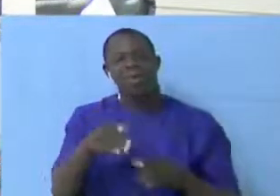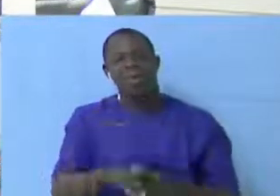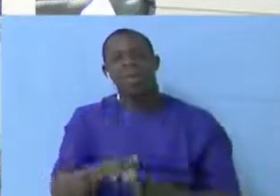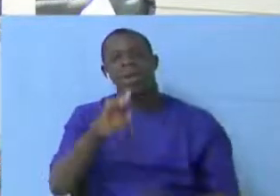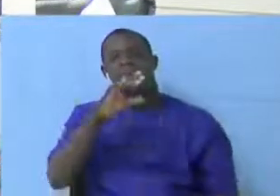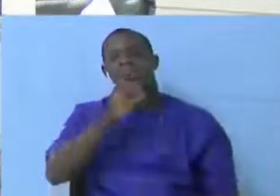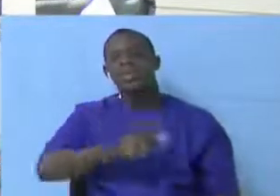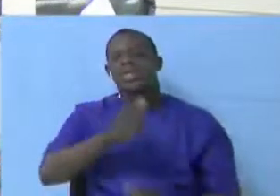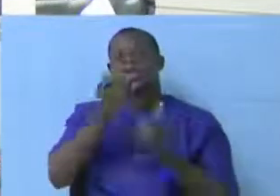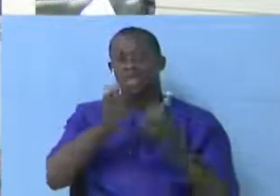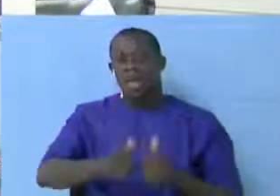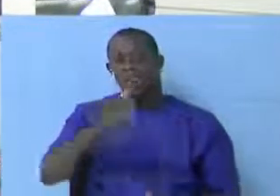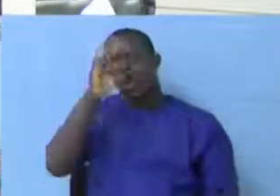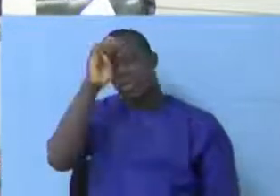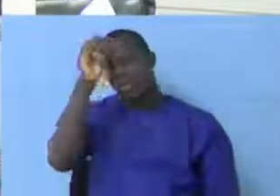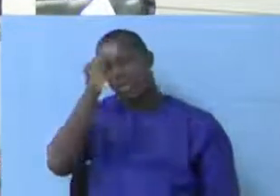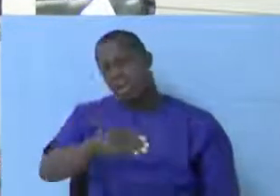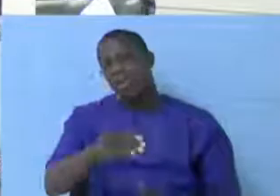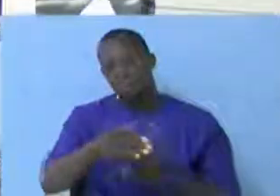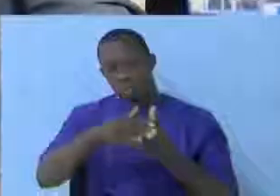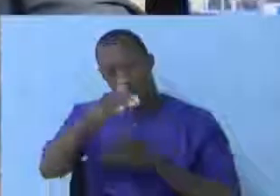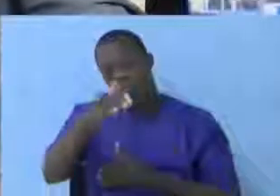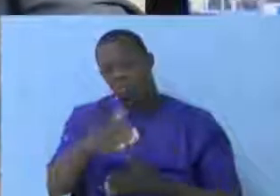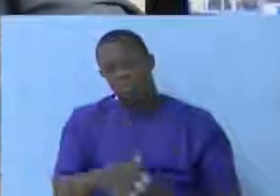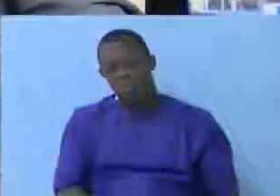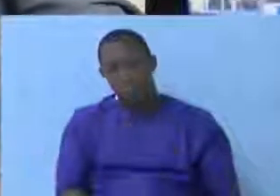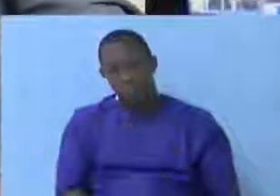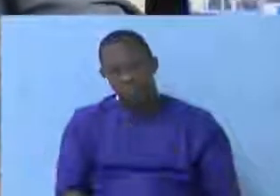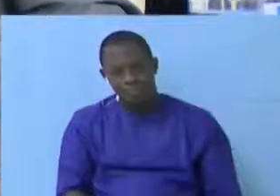Mr. Chairman, thank you very much.